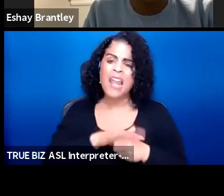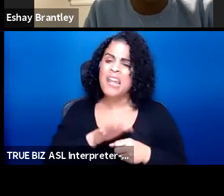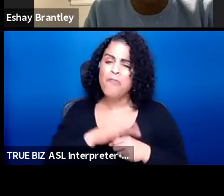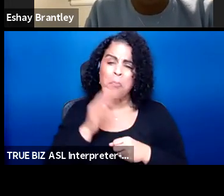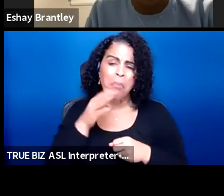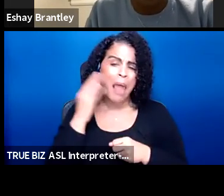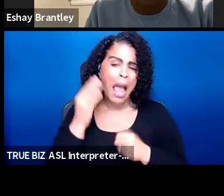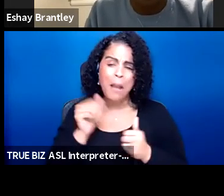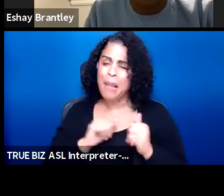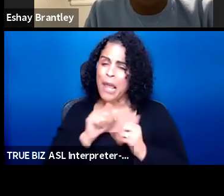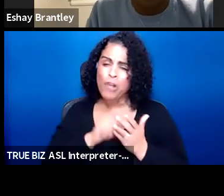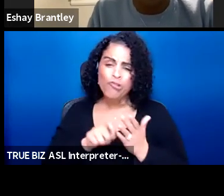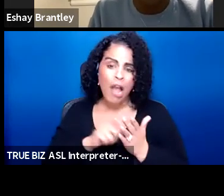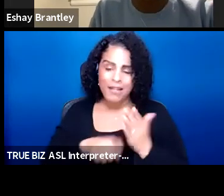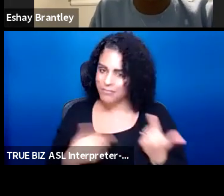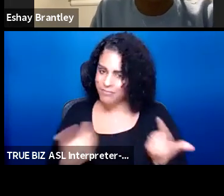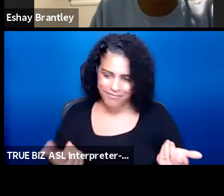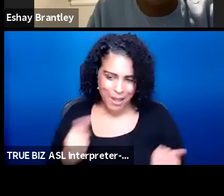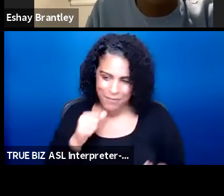playwrights.